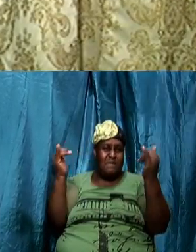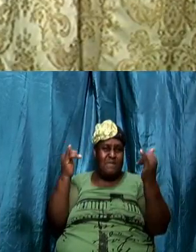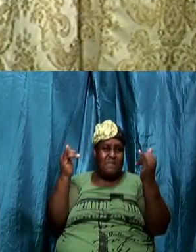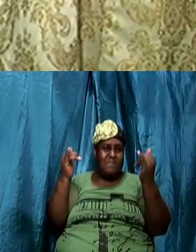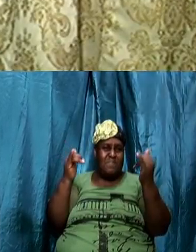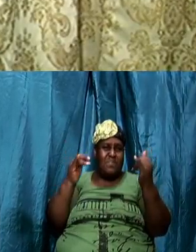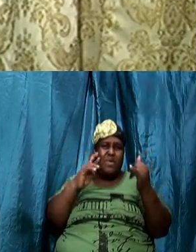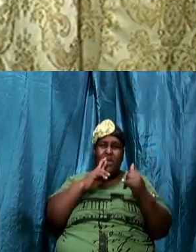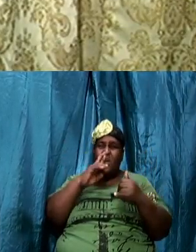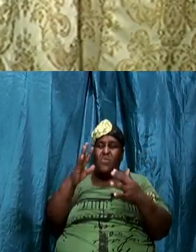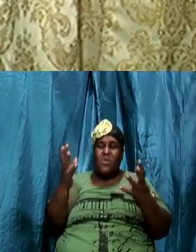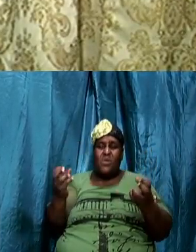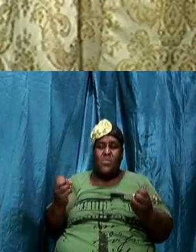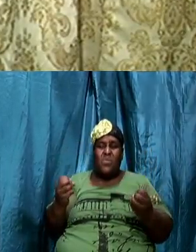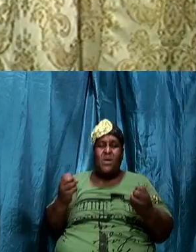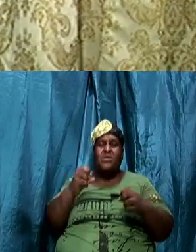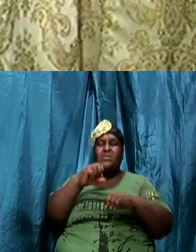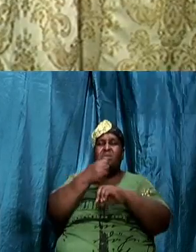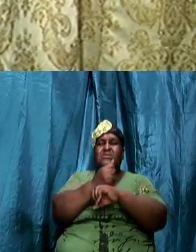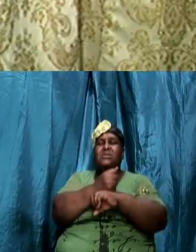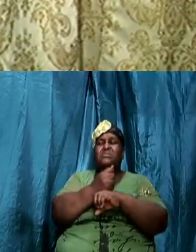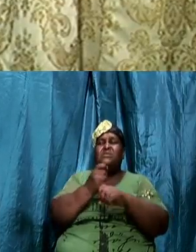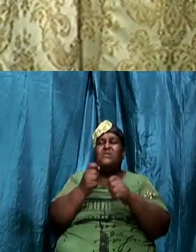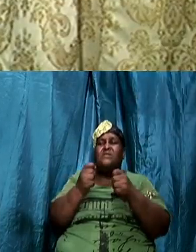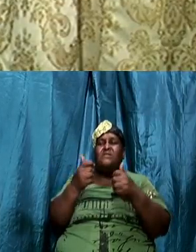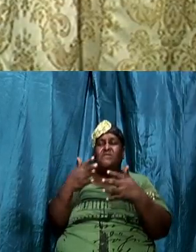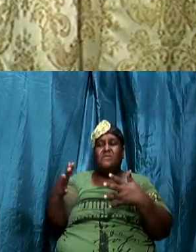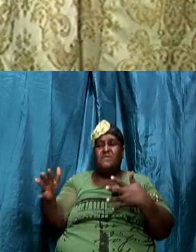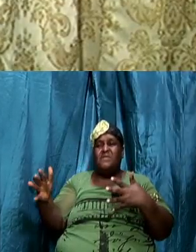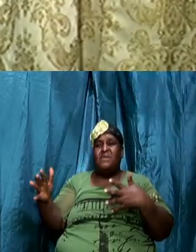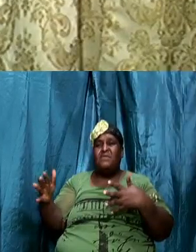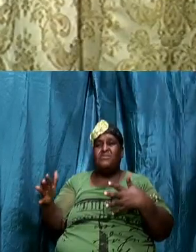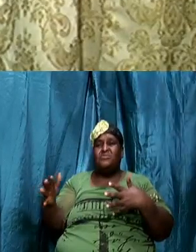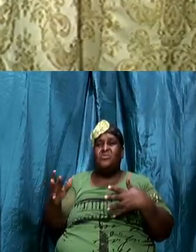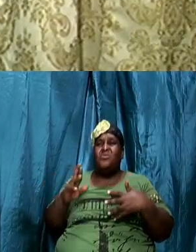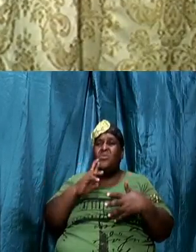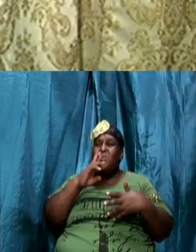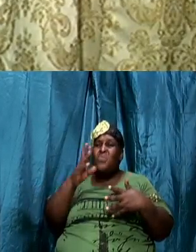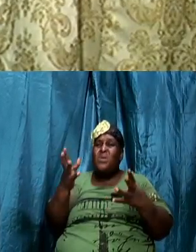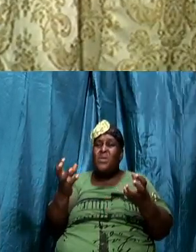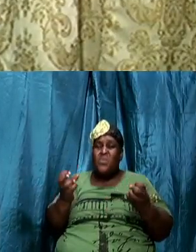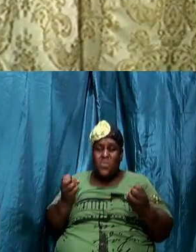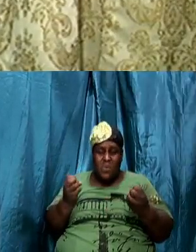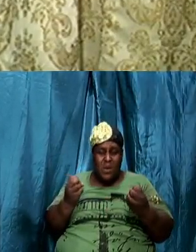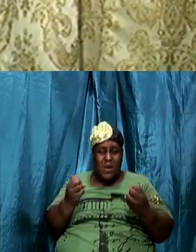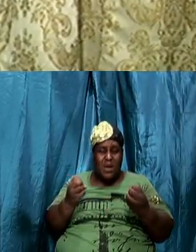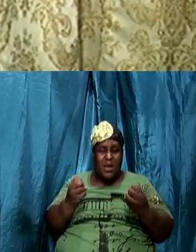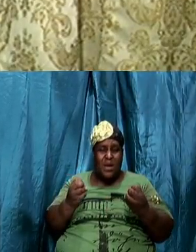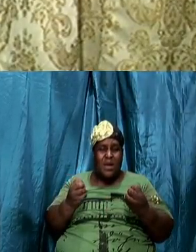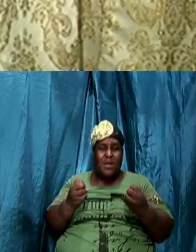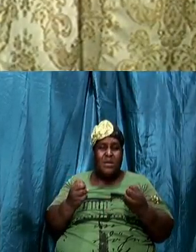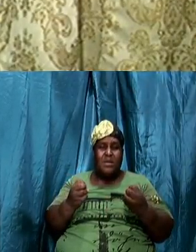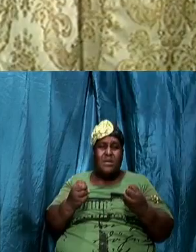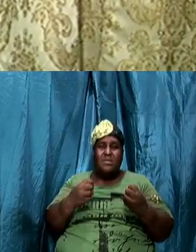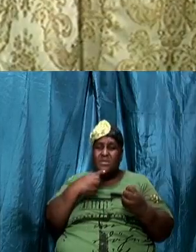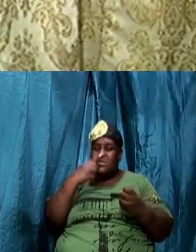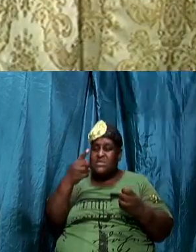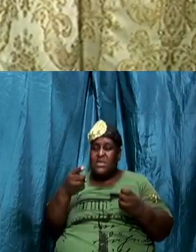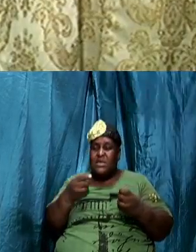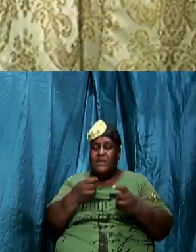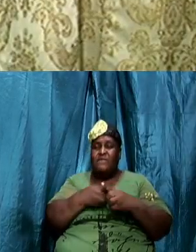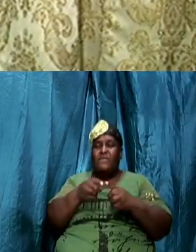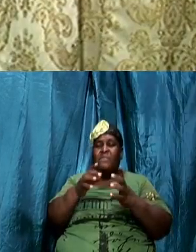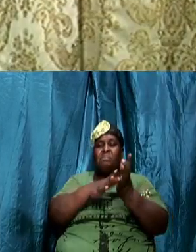to establish a few things. I really wanted to make the point from the Bible. From